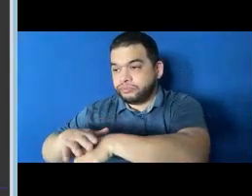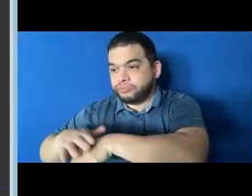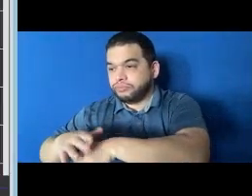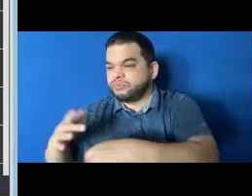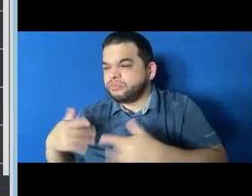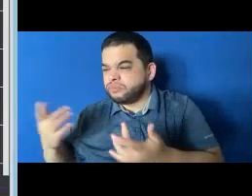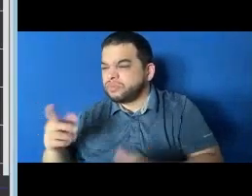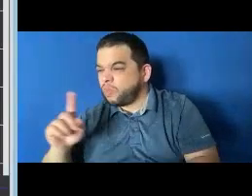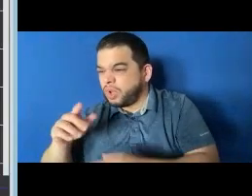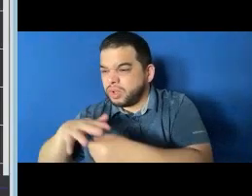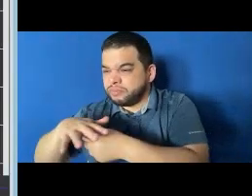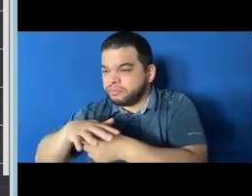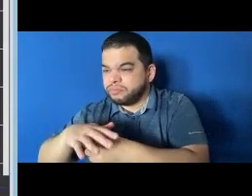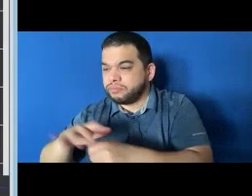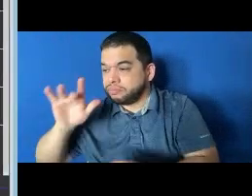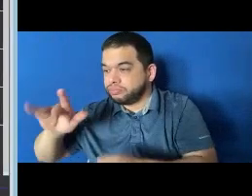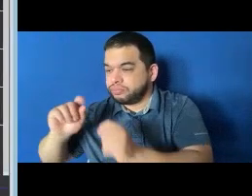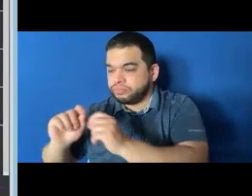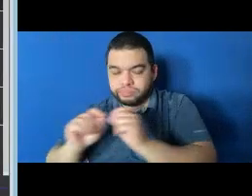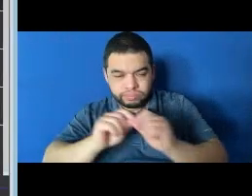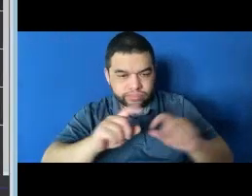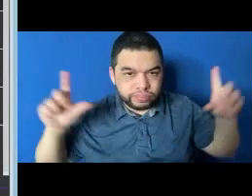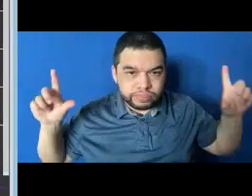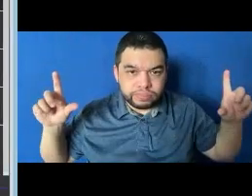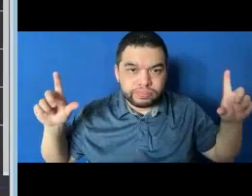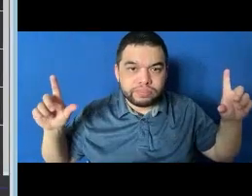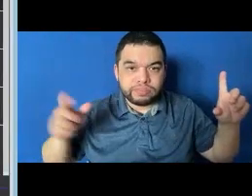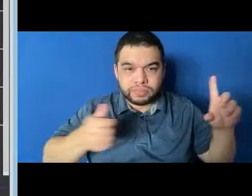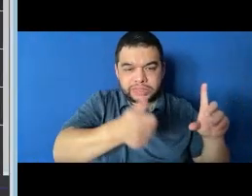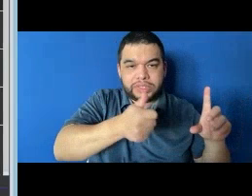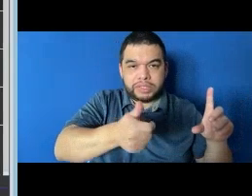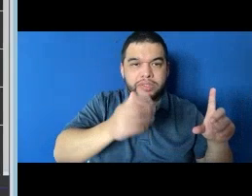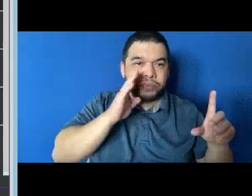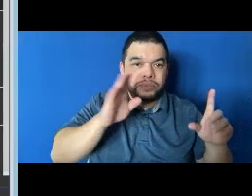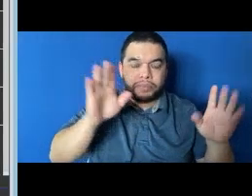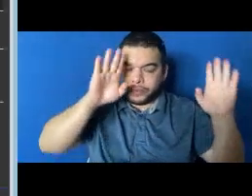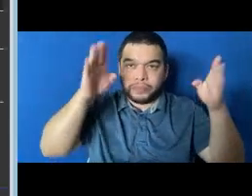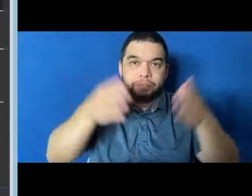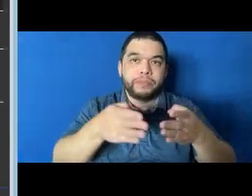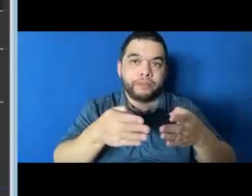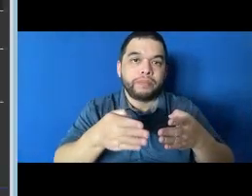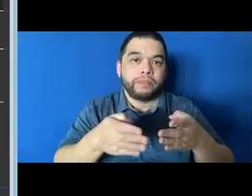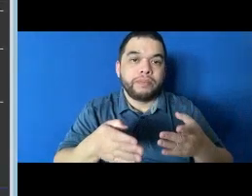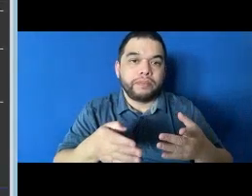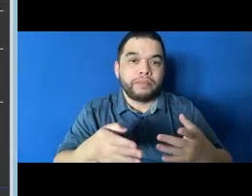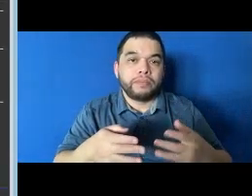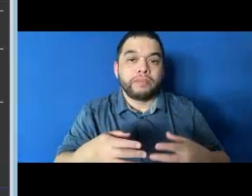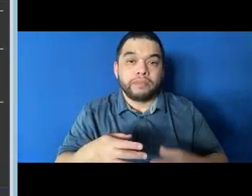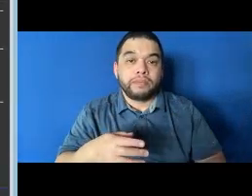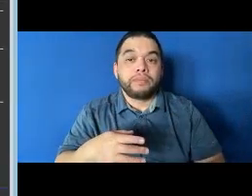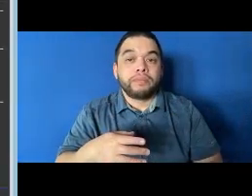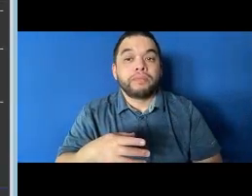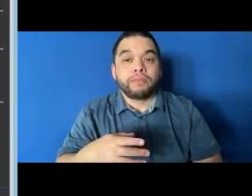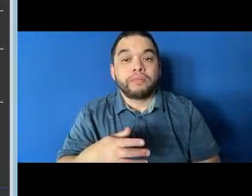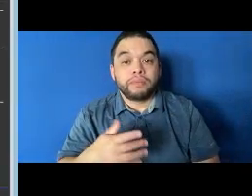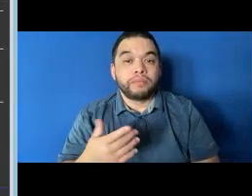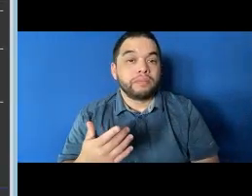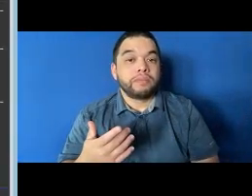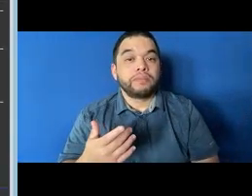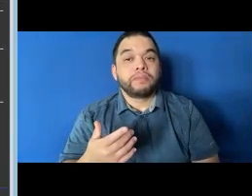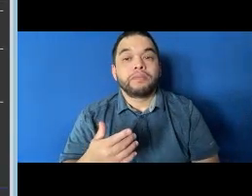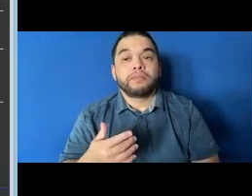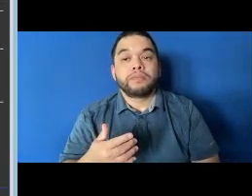advisory. The con same would happen avisos de inundaciones, si if tenemos we algún have flood aviso warnings, en particular que queremos ver, and podemos if there's entonces one in particular that we want to look like,